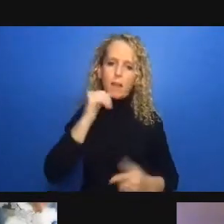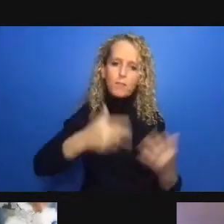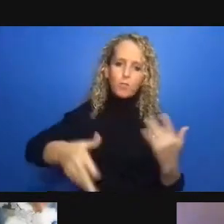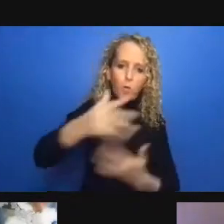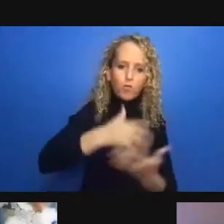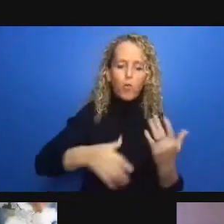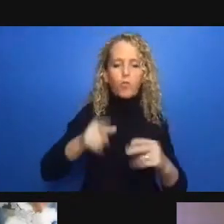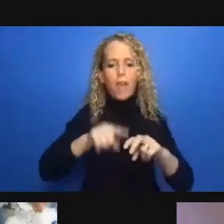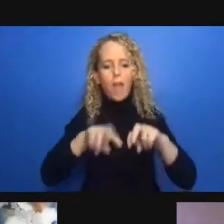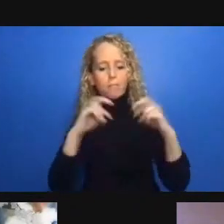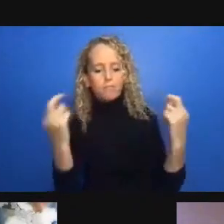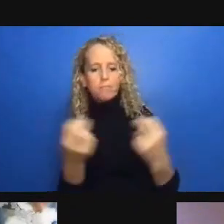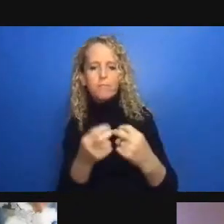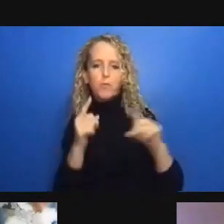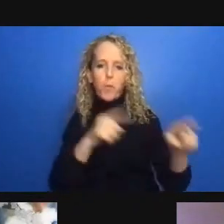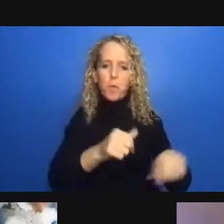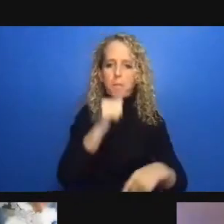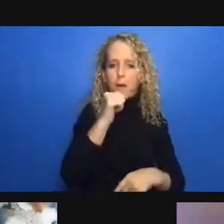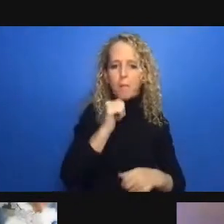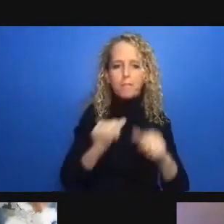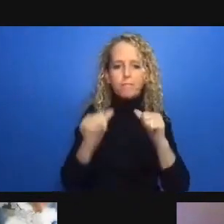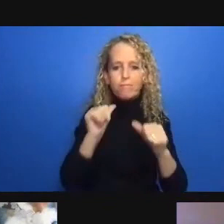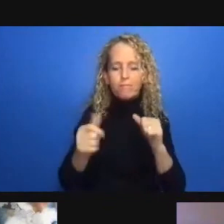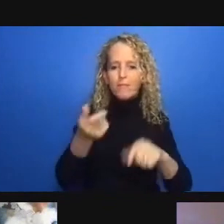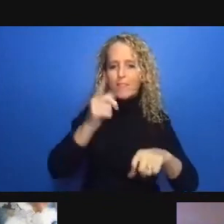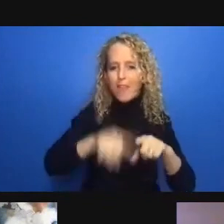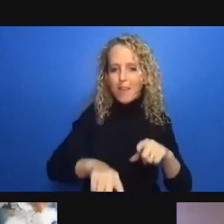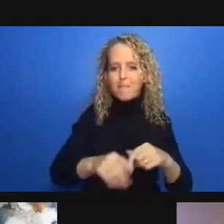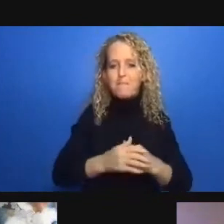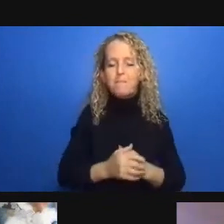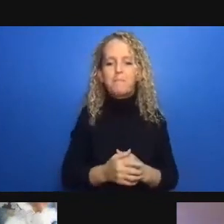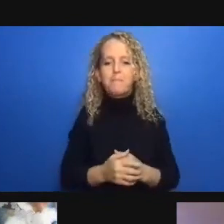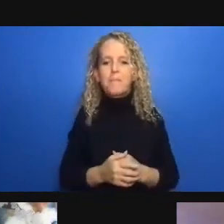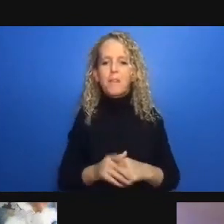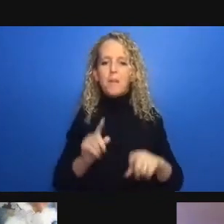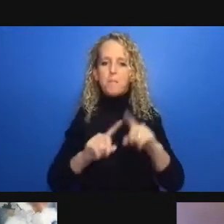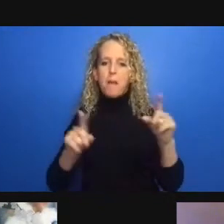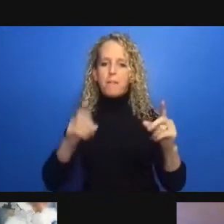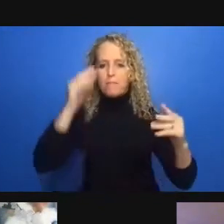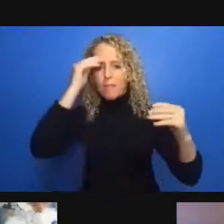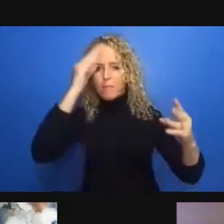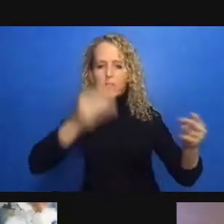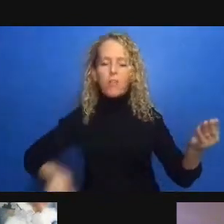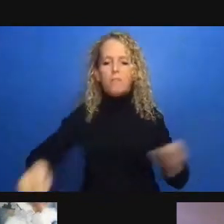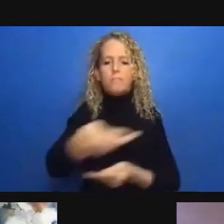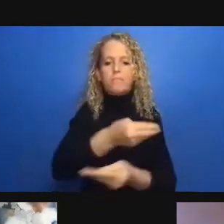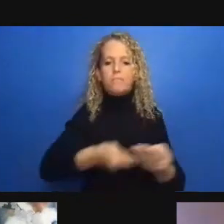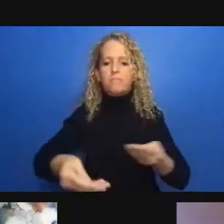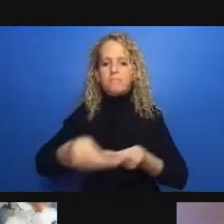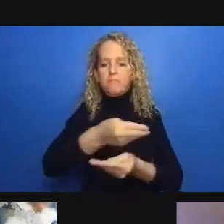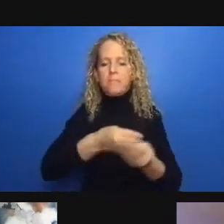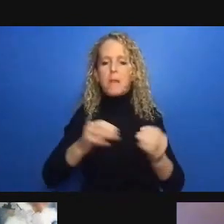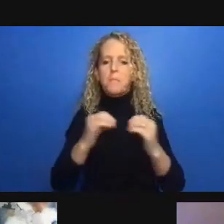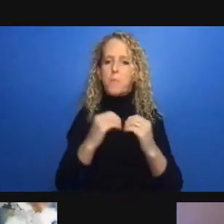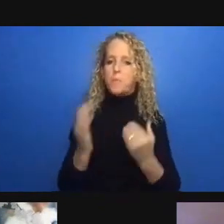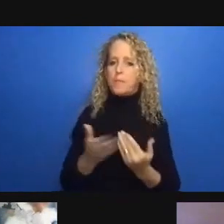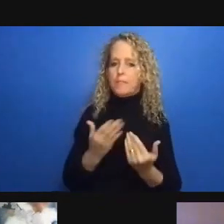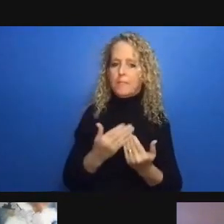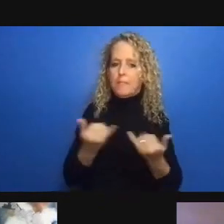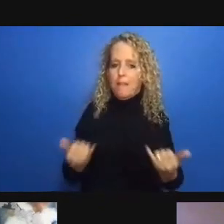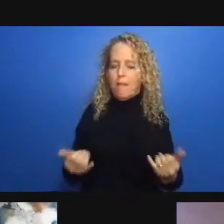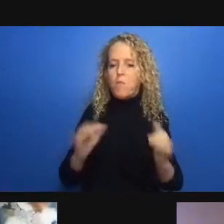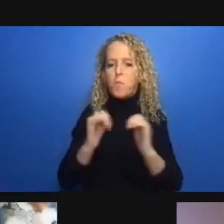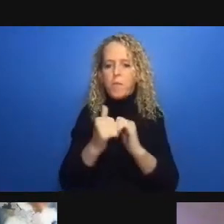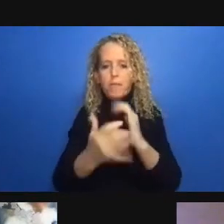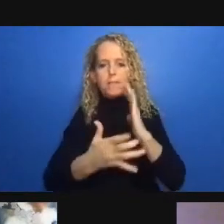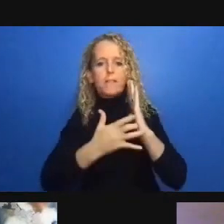drink together like Jolene suggested, we can at least share knowledge much more readily. So I think using technology,